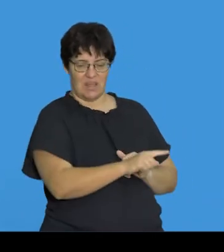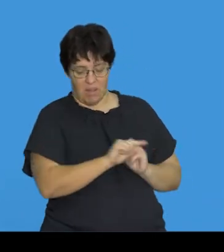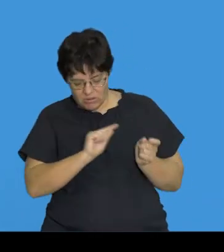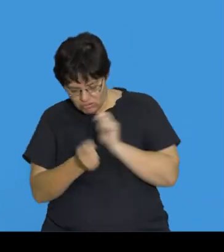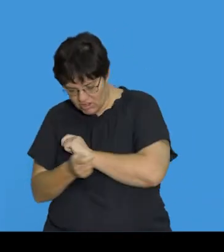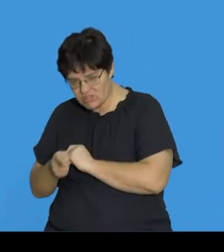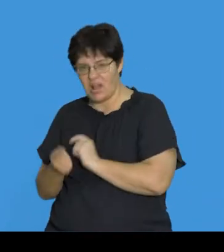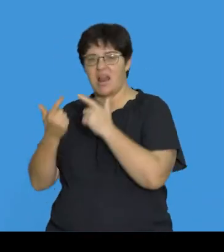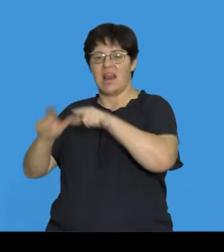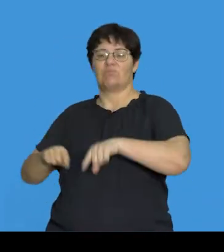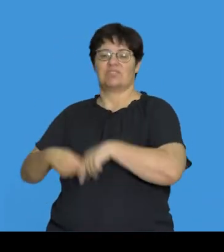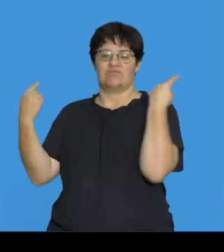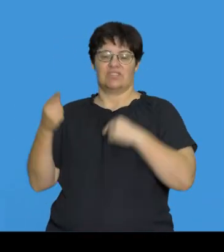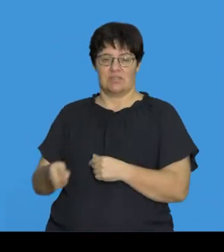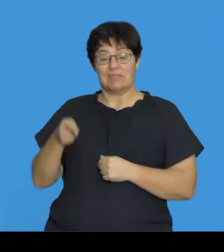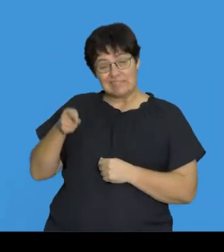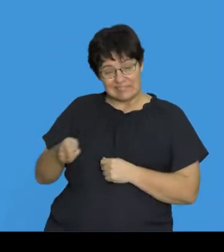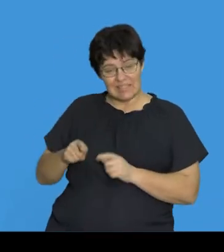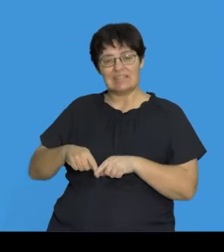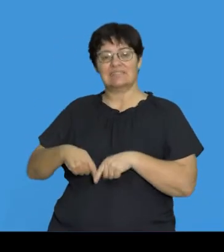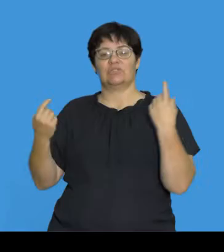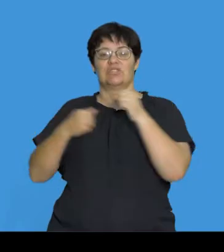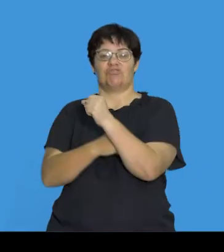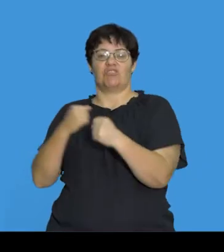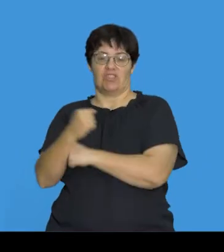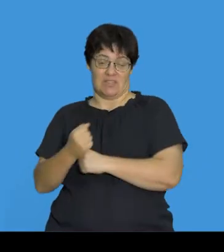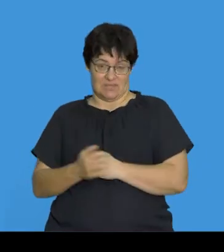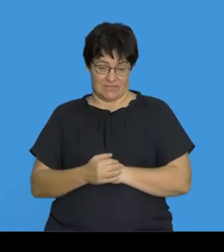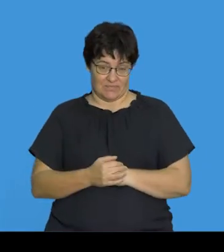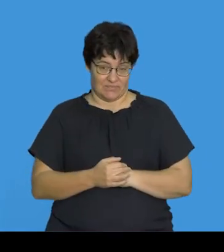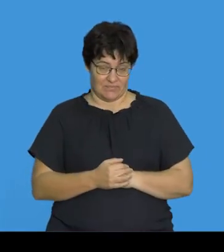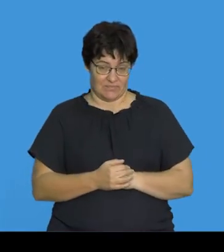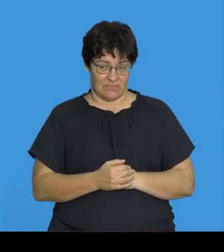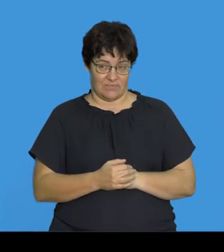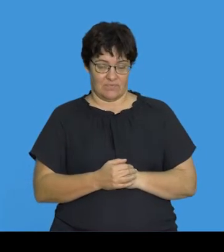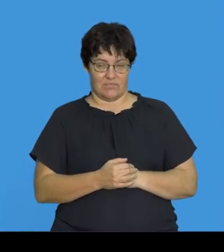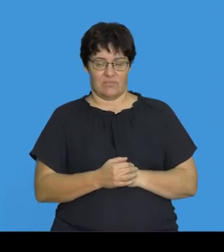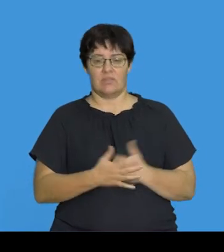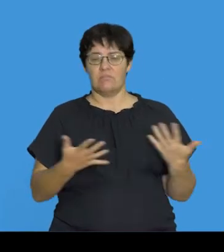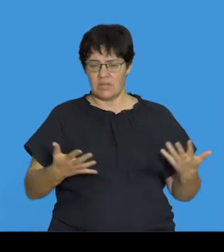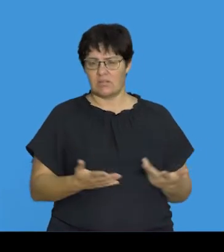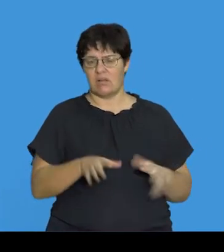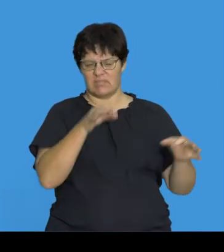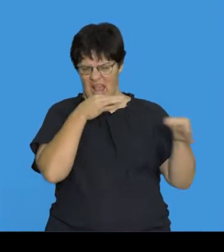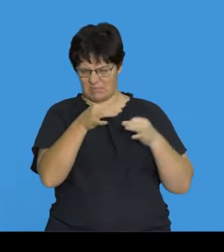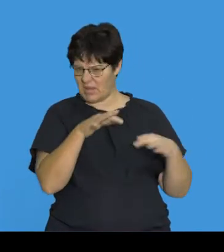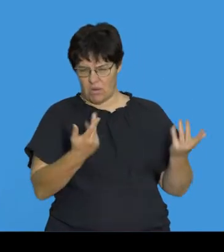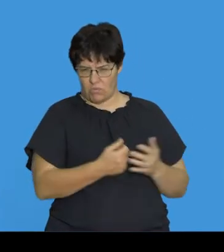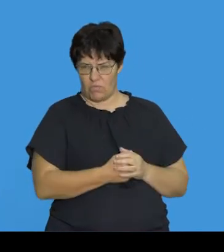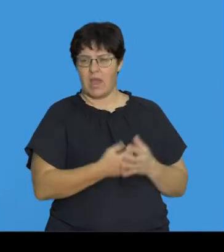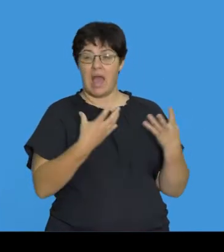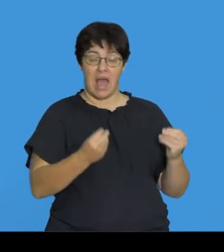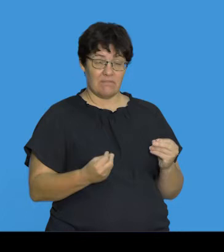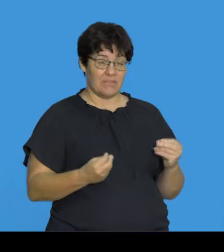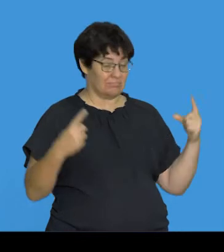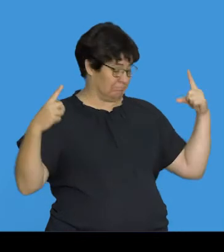into a different language, or in this case, a different structure. So let's try and unpack this. So here I've